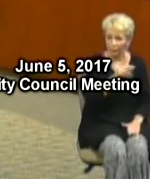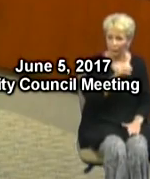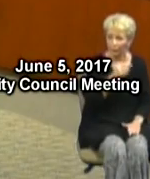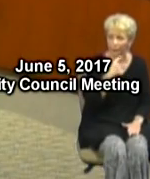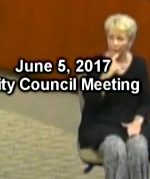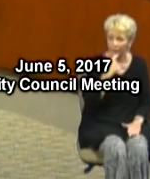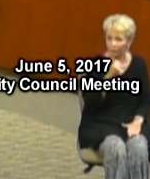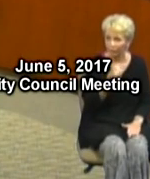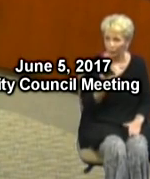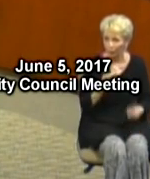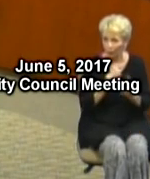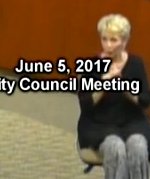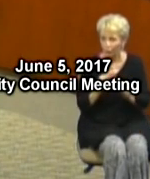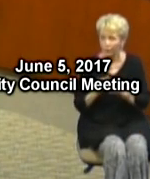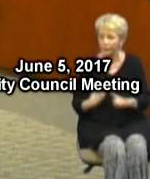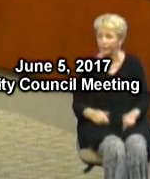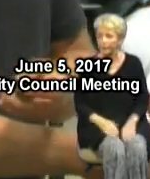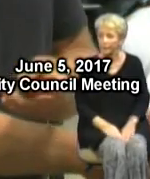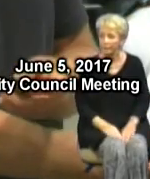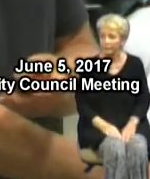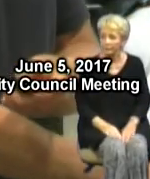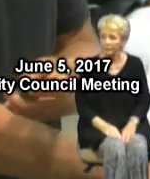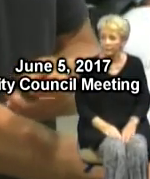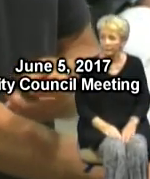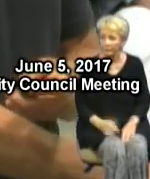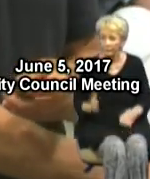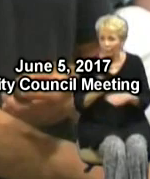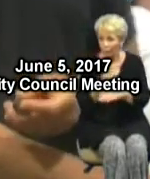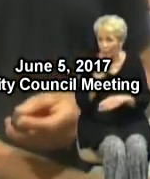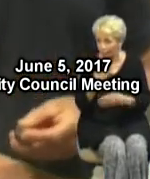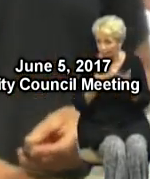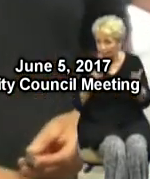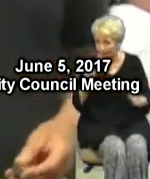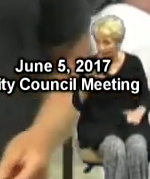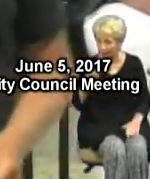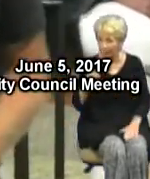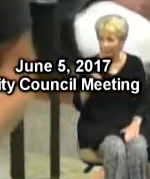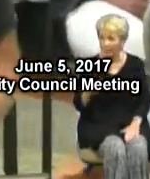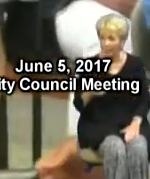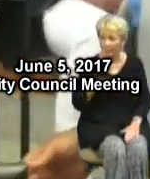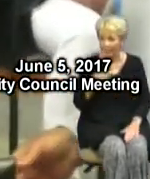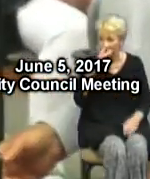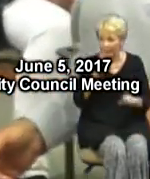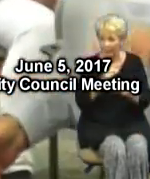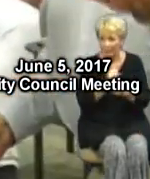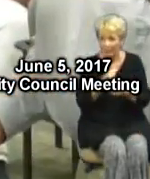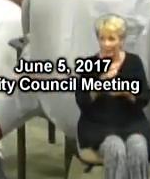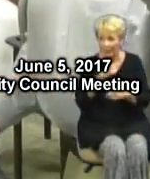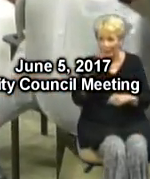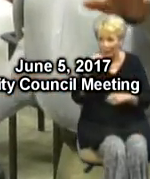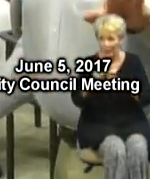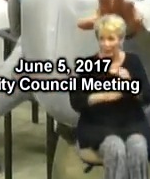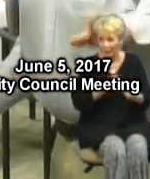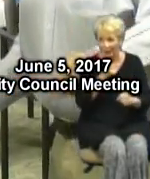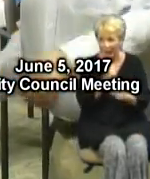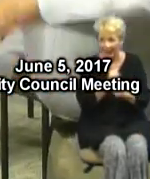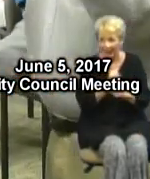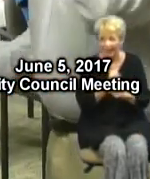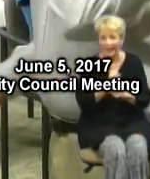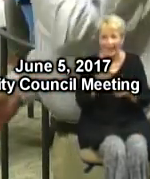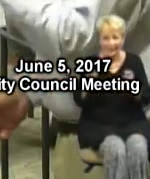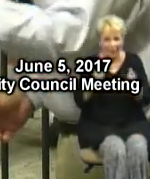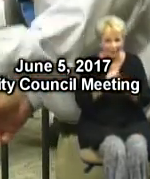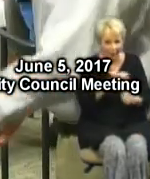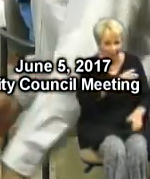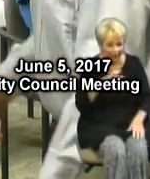words, if he would, please. Before you say something, Scott. Thank you very much. I don't see how you made it 30 years, because you listened to the council and